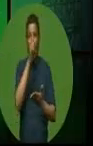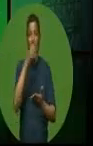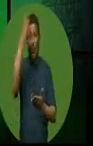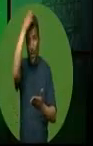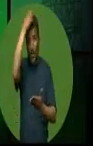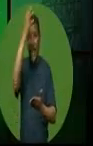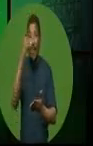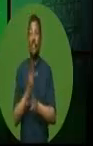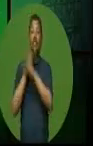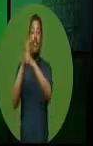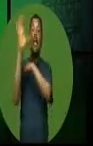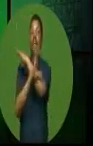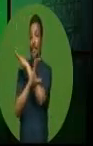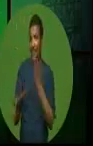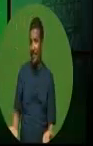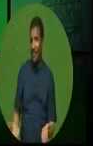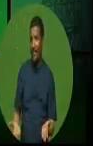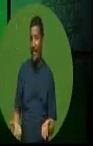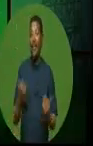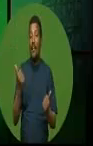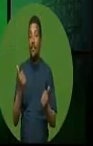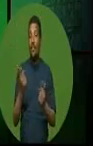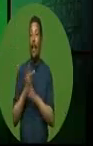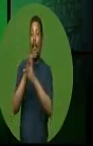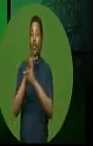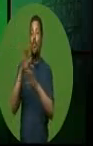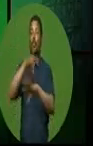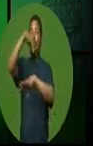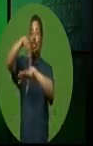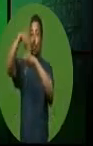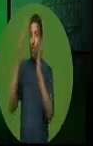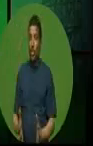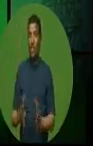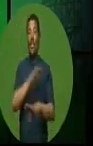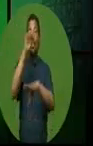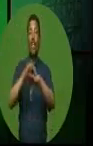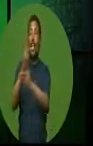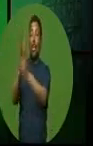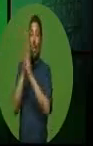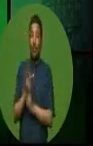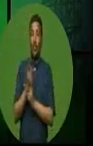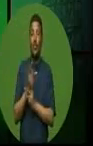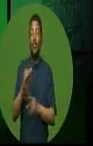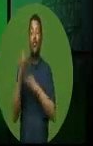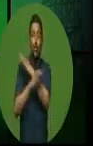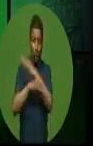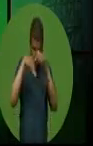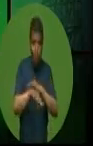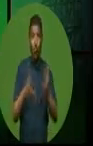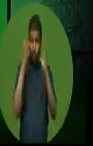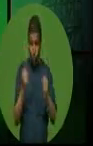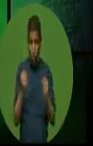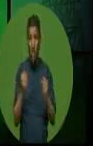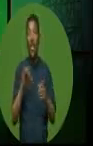creditor nations and lending institutions. National debt can be domestic